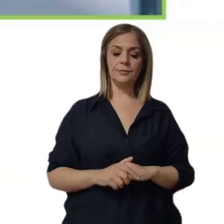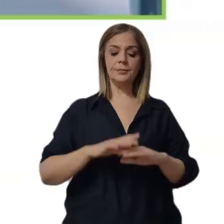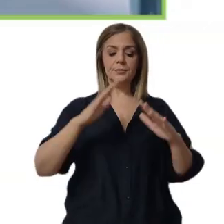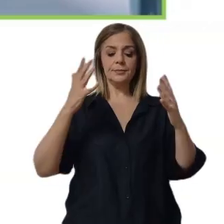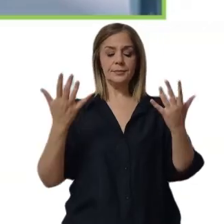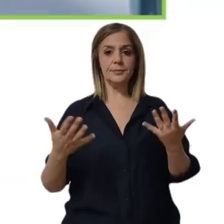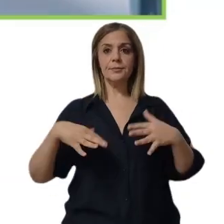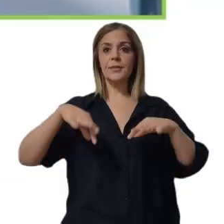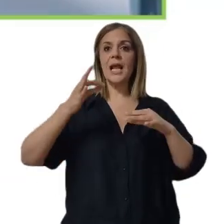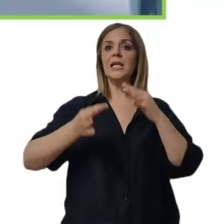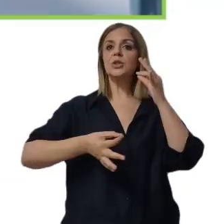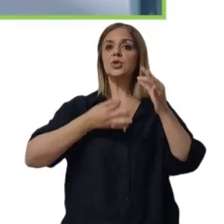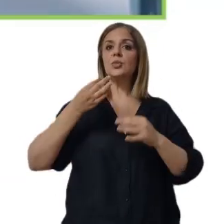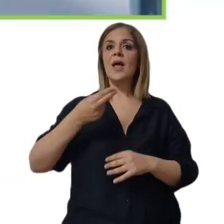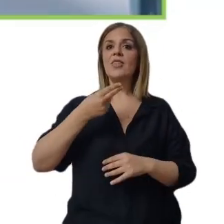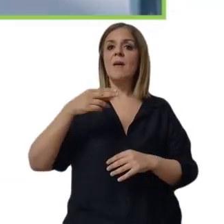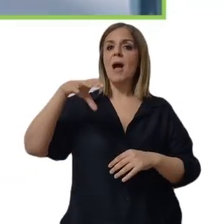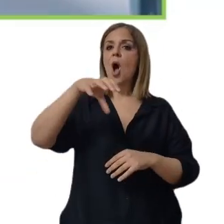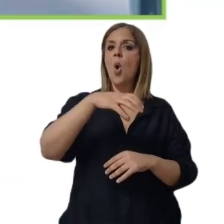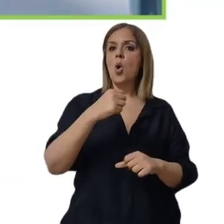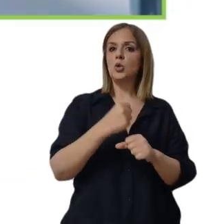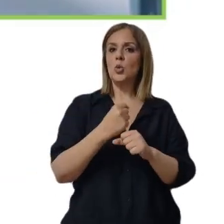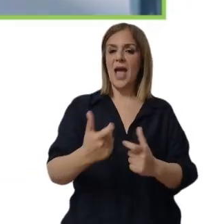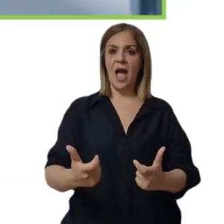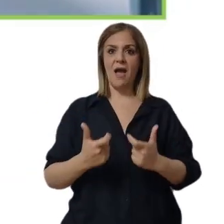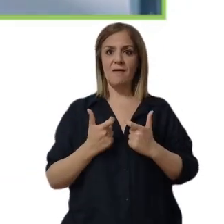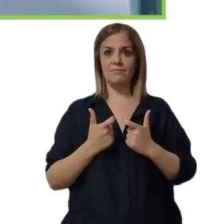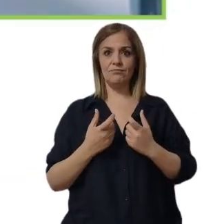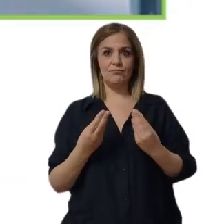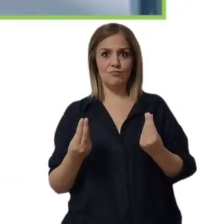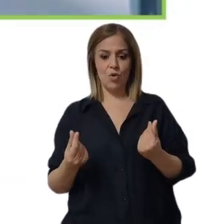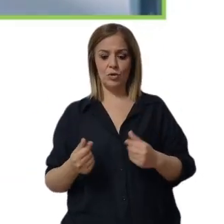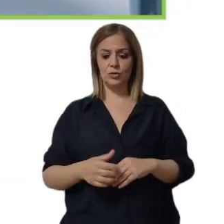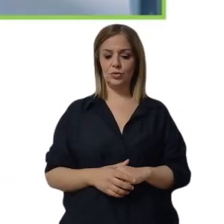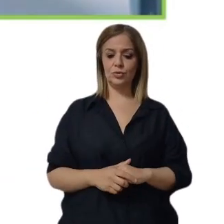So let's talk about workplace safety and ergonomics.